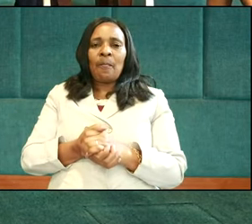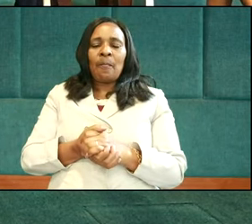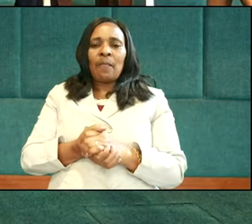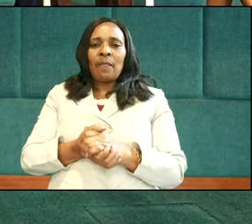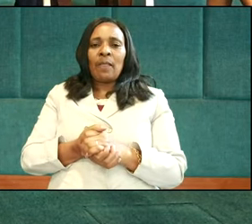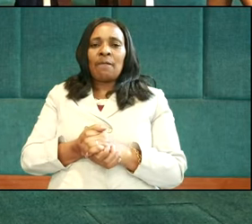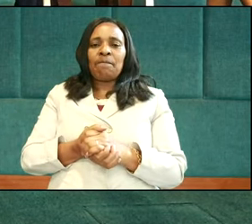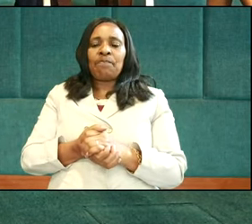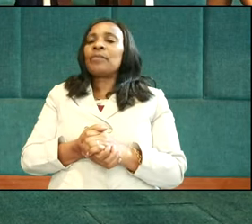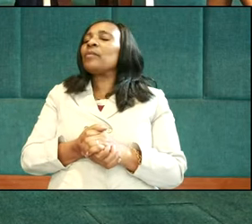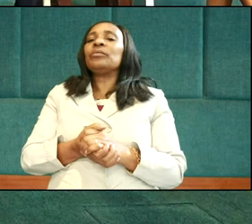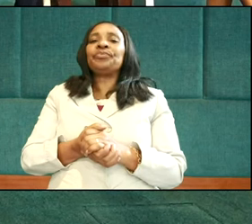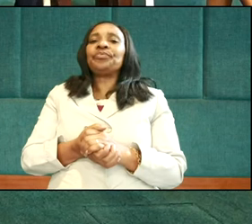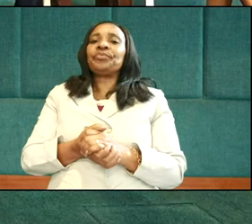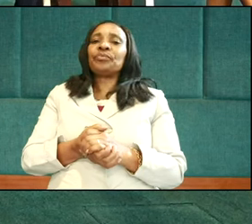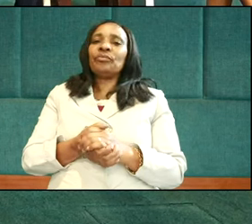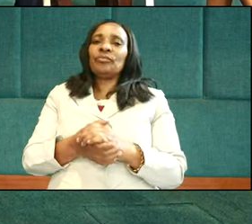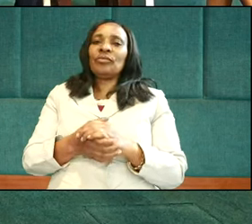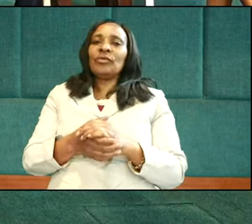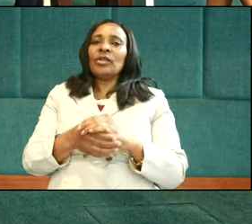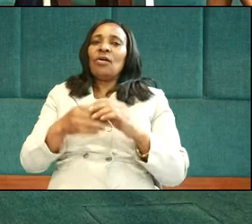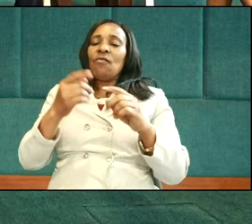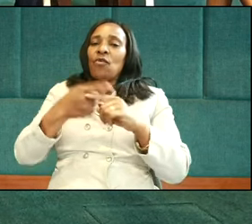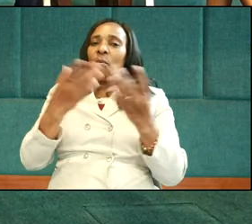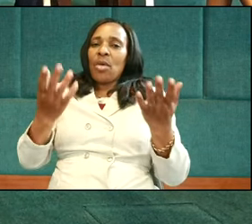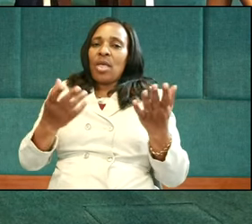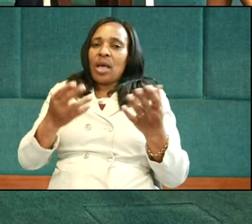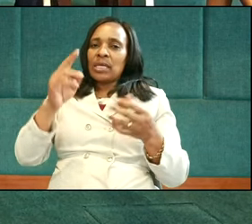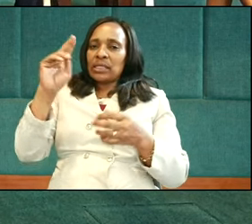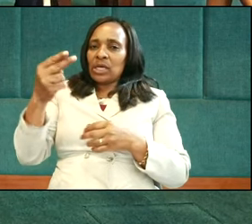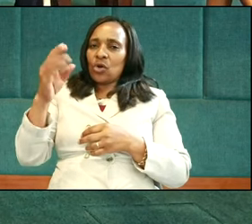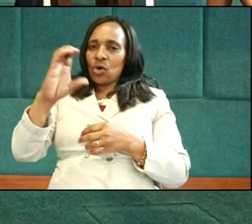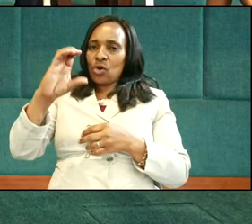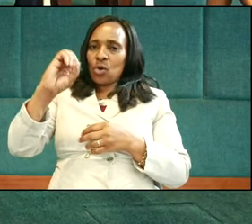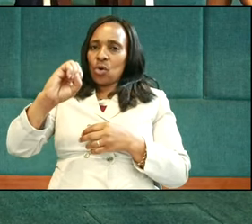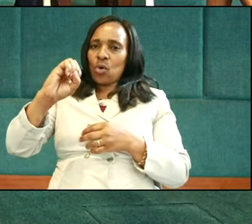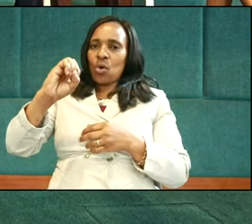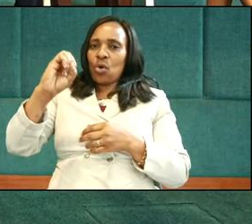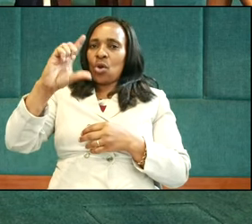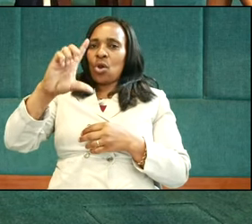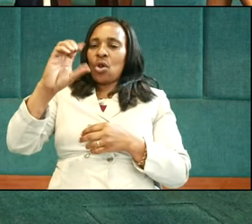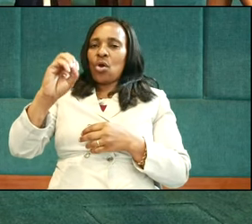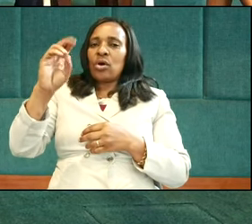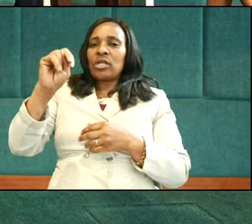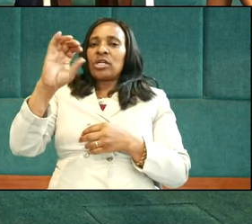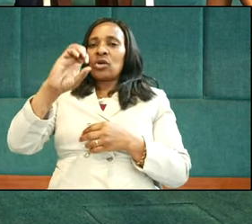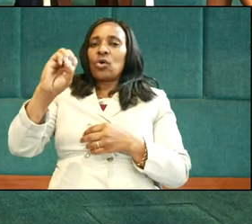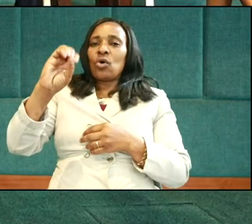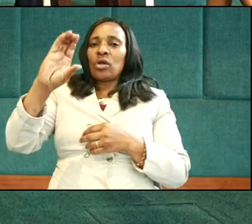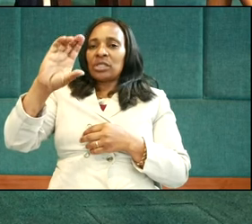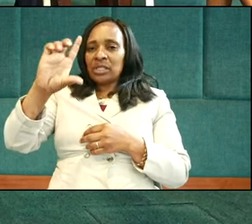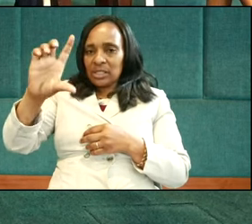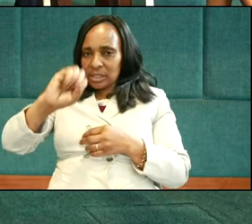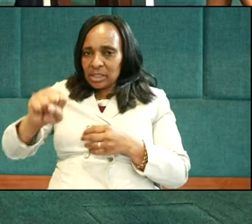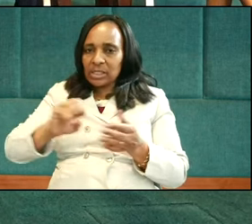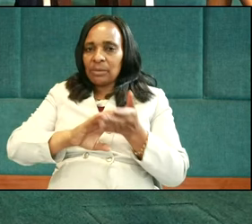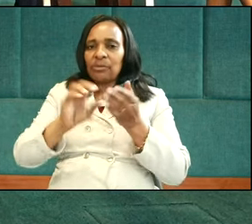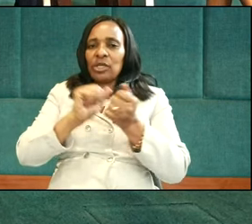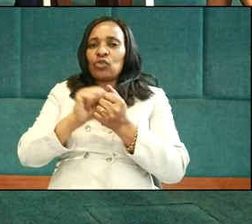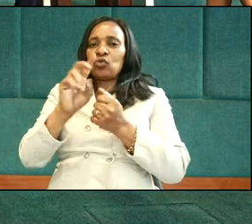The key text today comes from the book of 2 Chronicles, chapter 12, verse